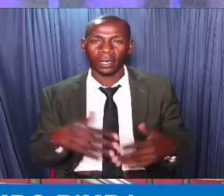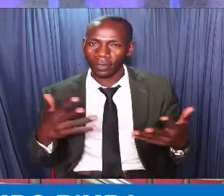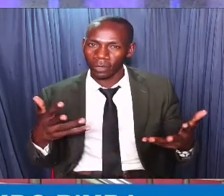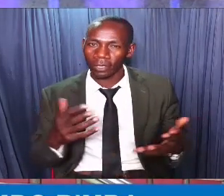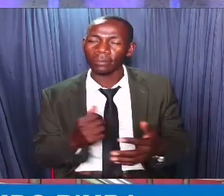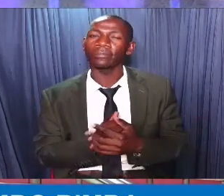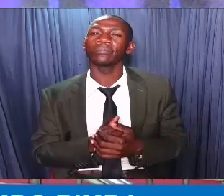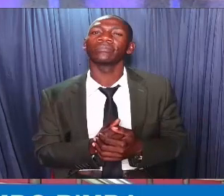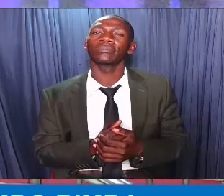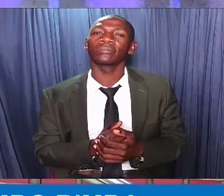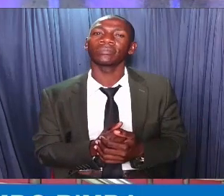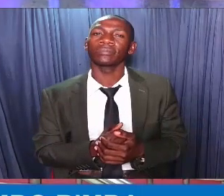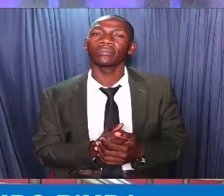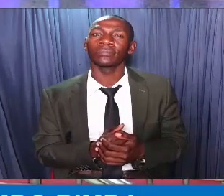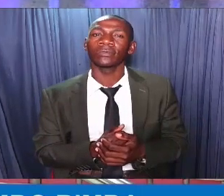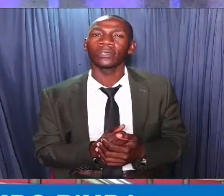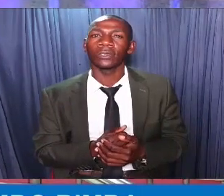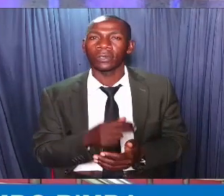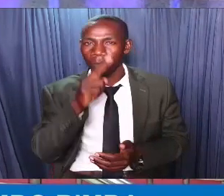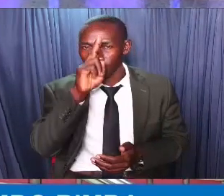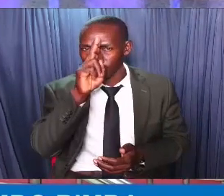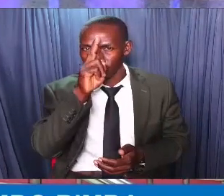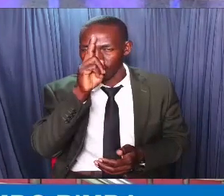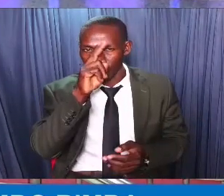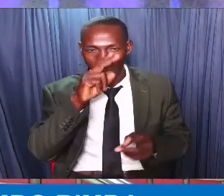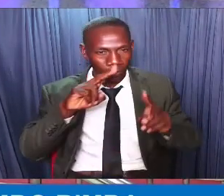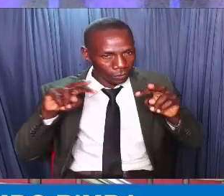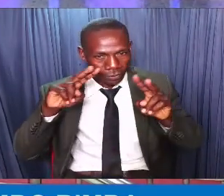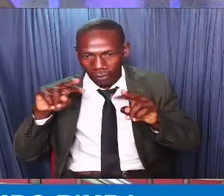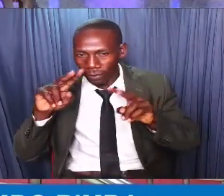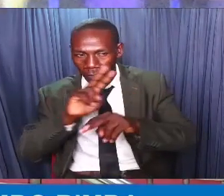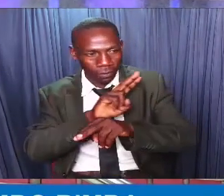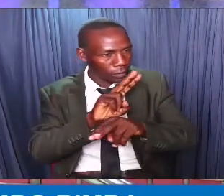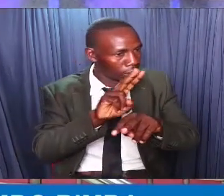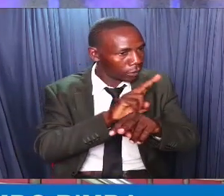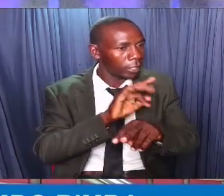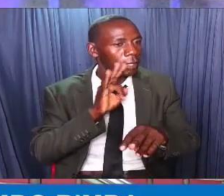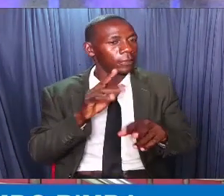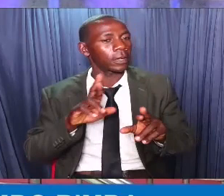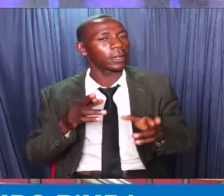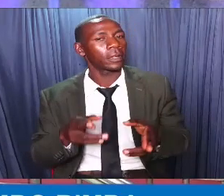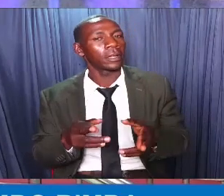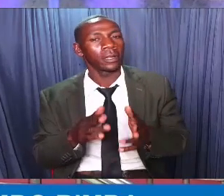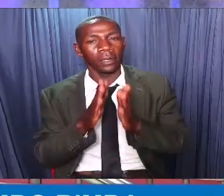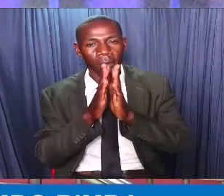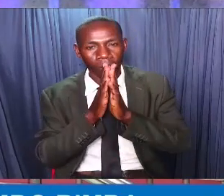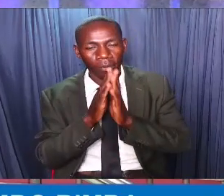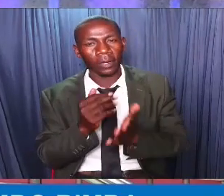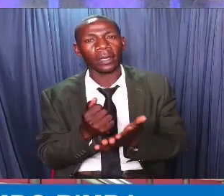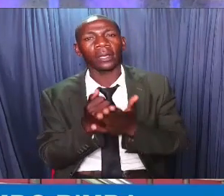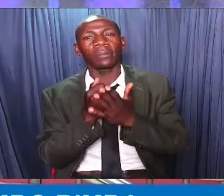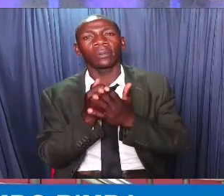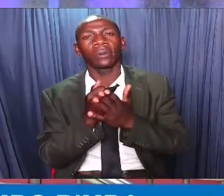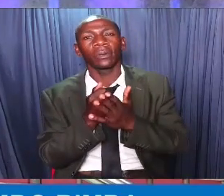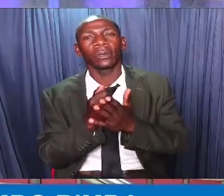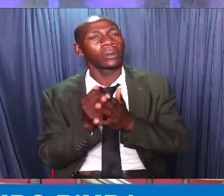Hallelujah. Hallelujah. Na nimeweka askari watembee wa patrol huko. That's what told the soldiers kama to patrol. Hapa, if you're here, uliomba msaada, you ask for